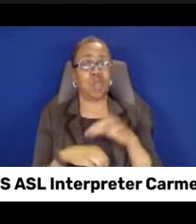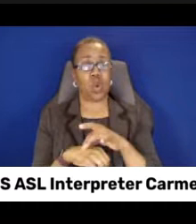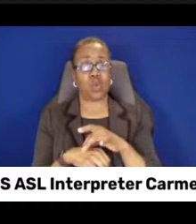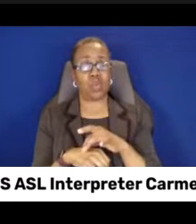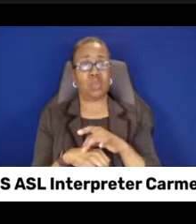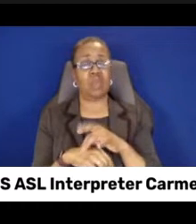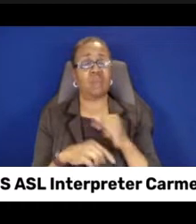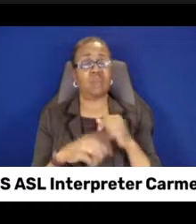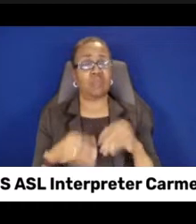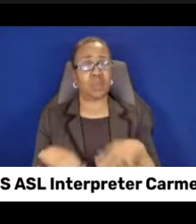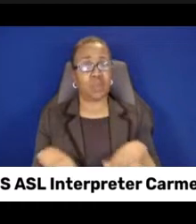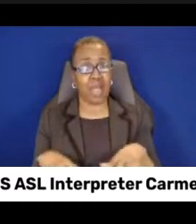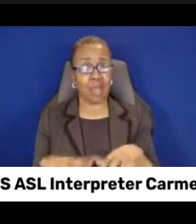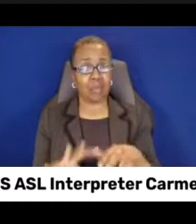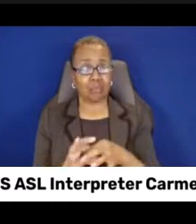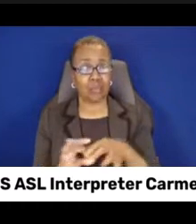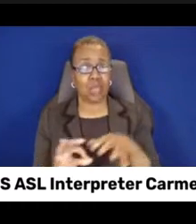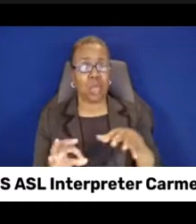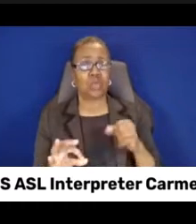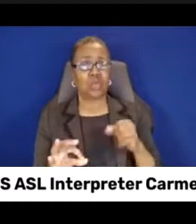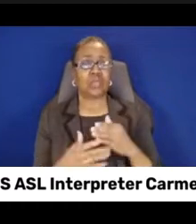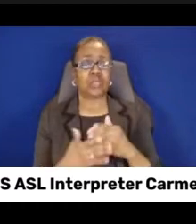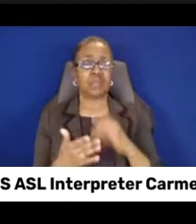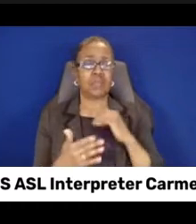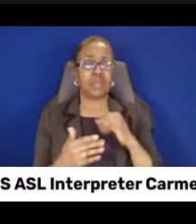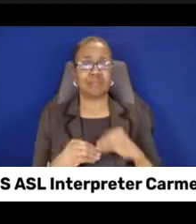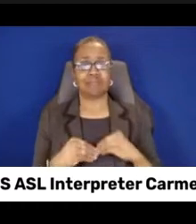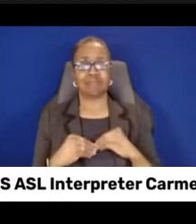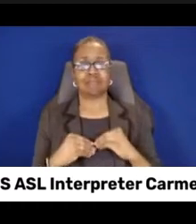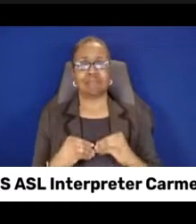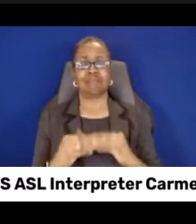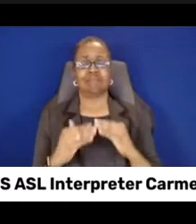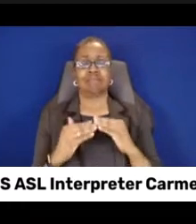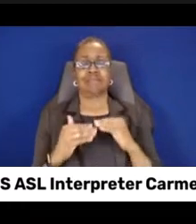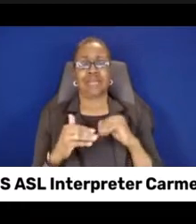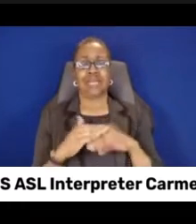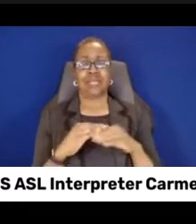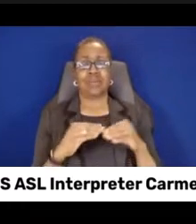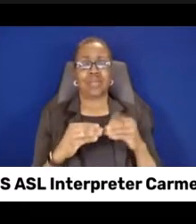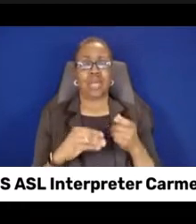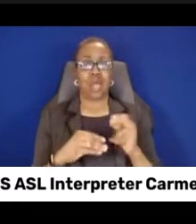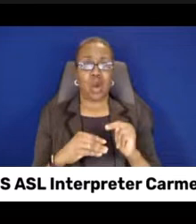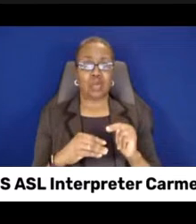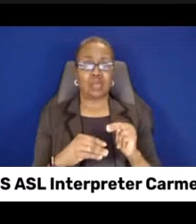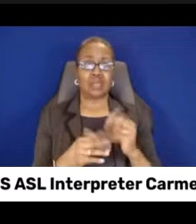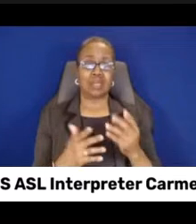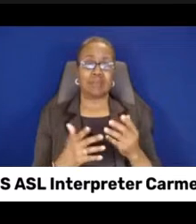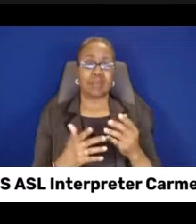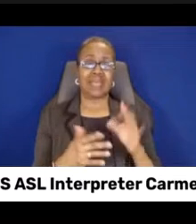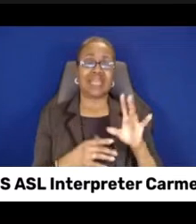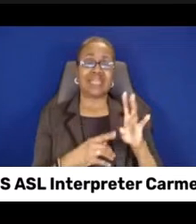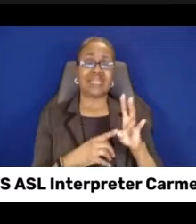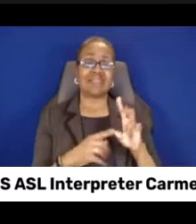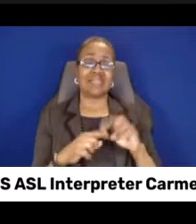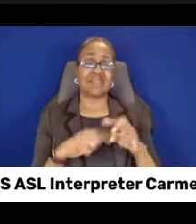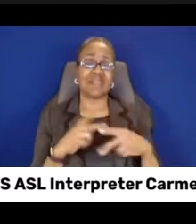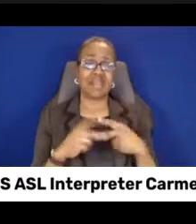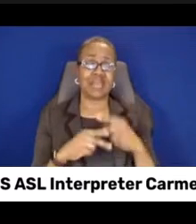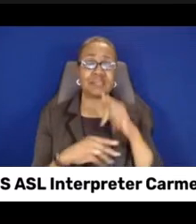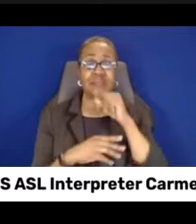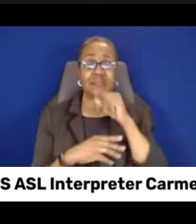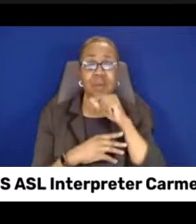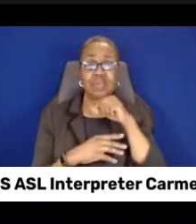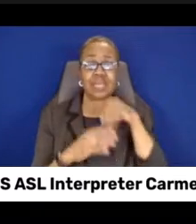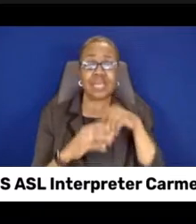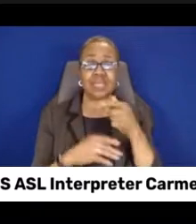from the ground. So there's something really uplifting about walking into a garden. There are probably 7 different kinds of birds just